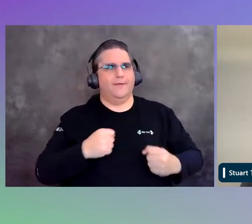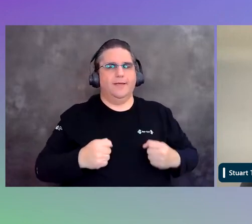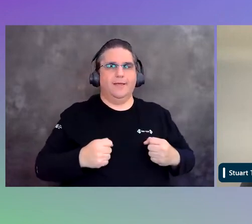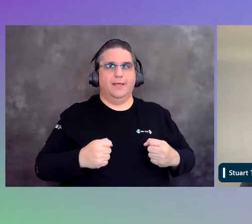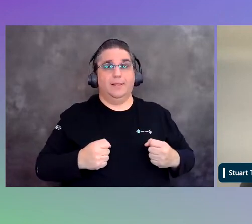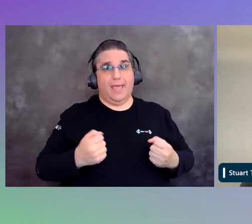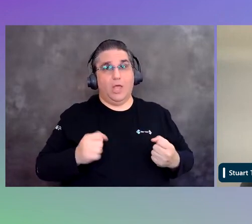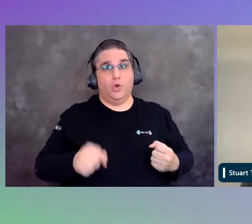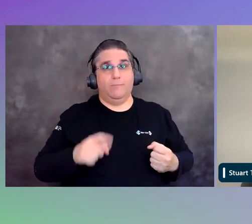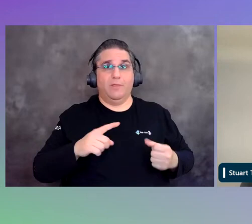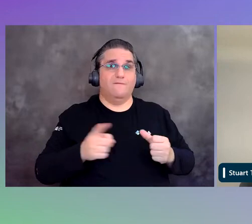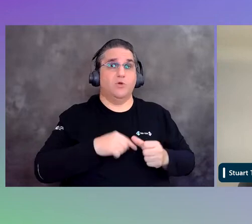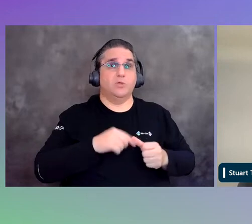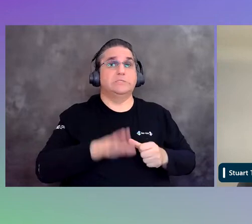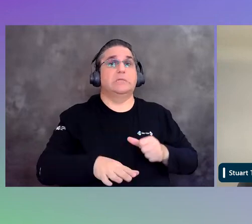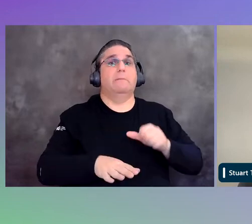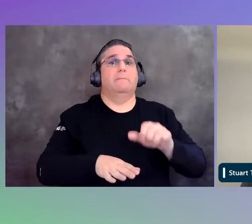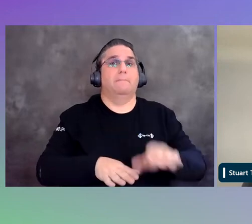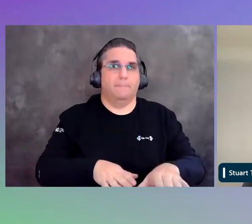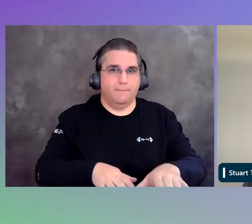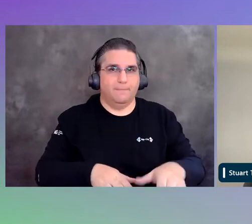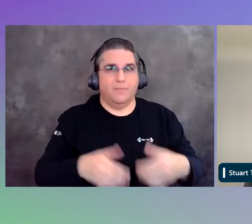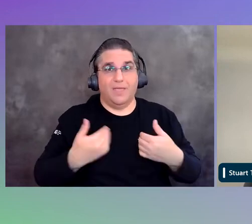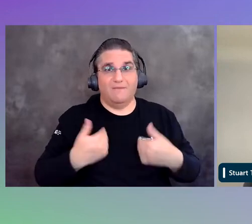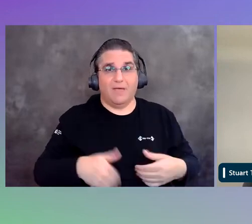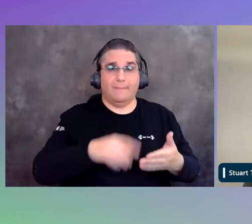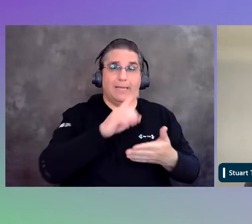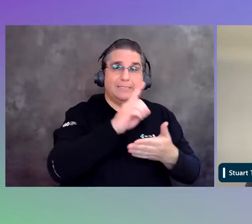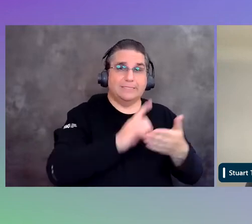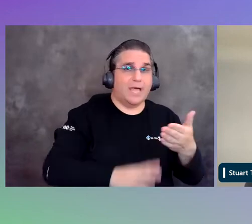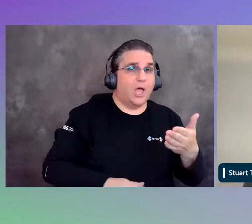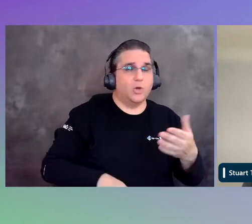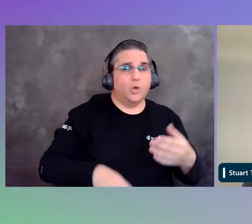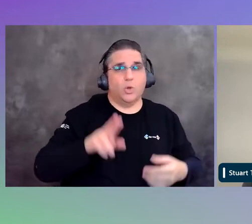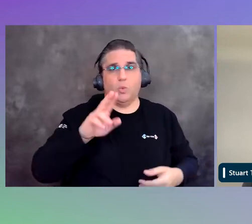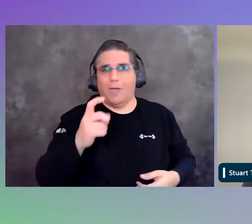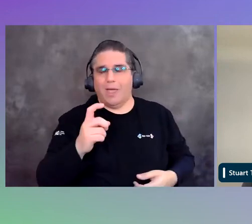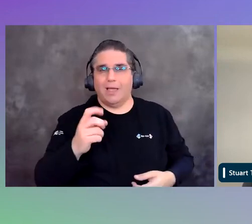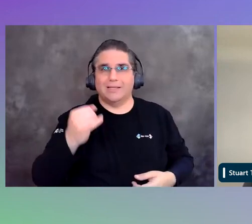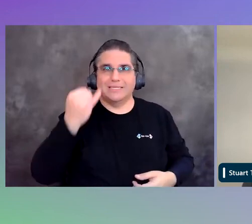stone. So being a designer or something in UX, if you stand out and you put your hand